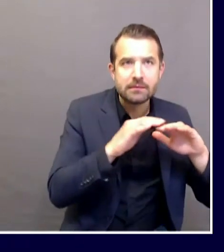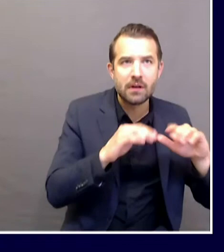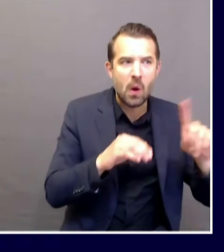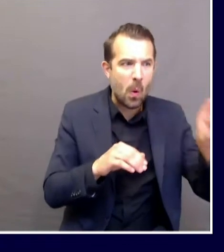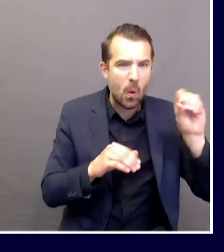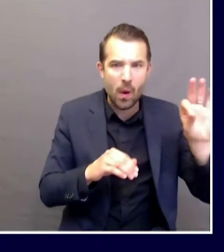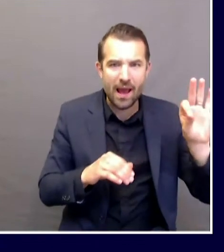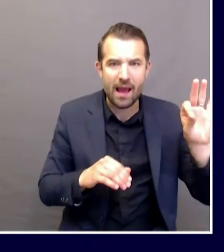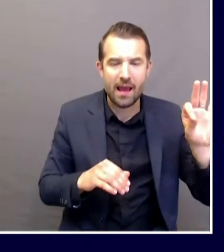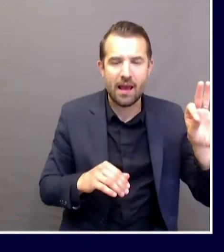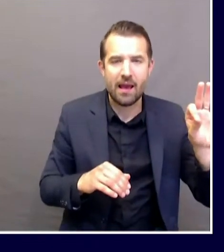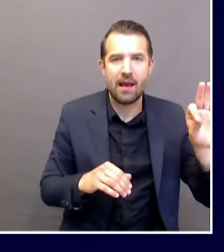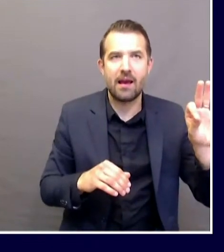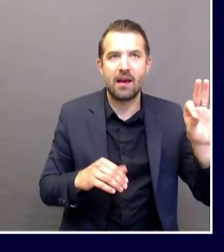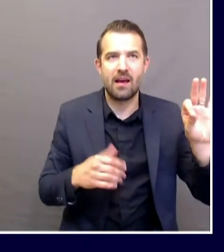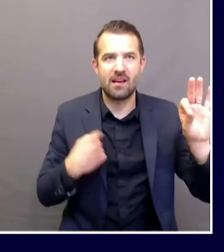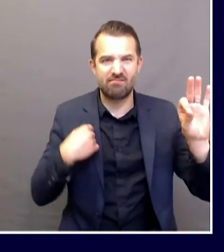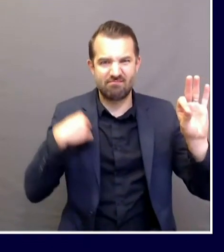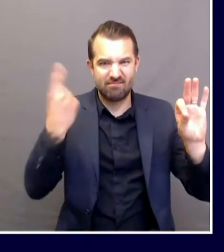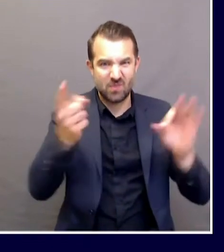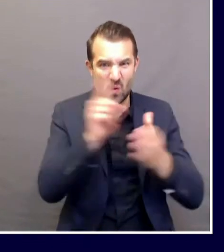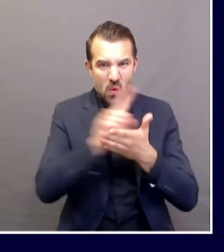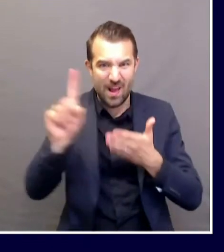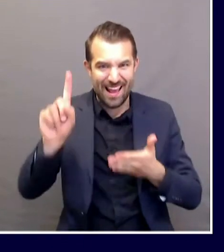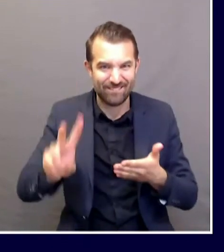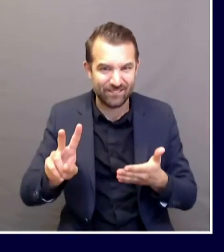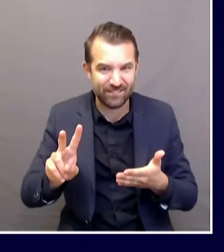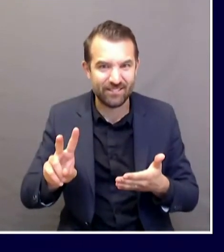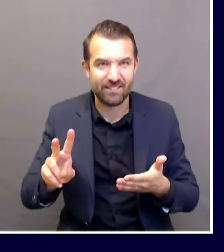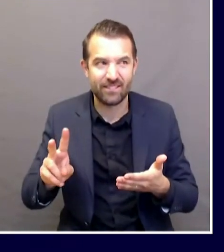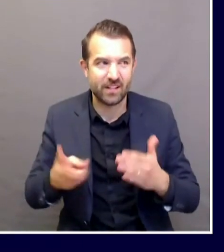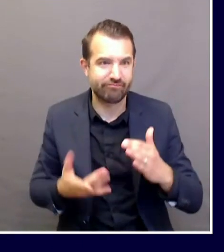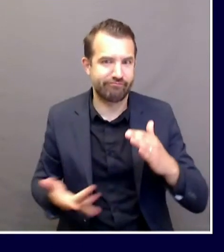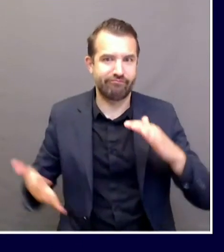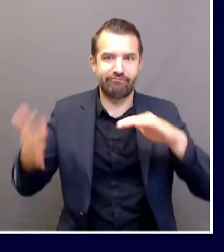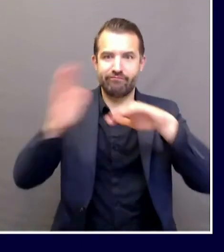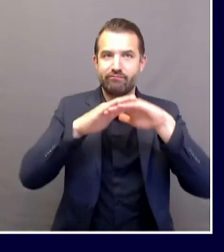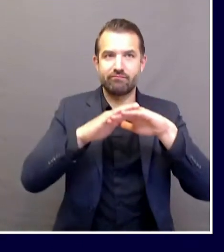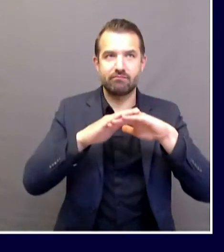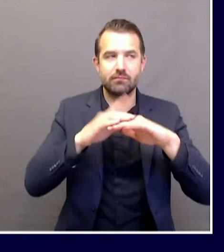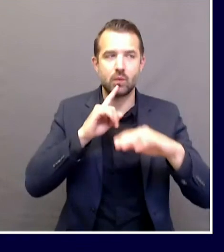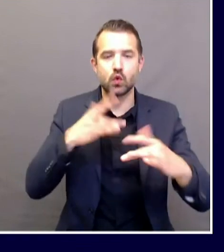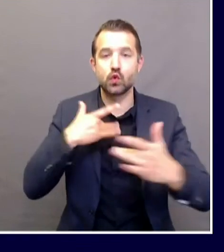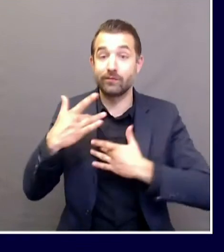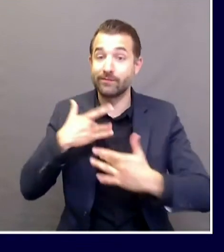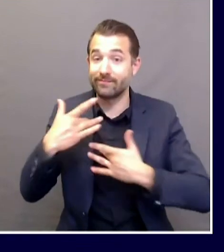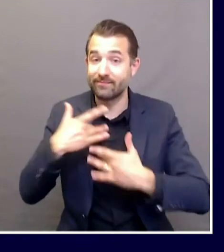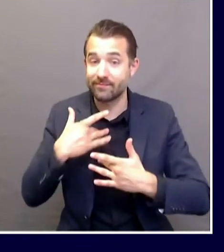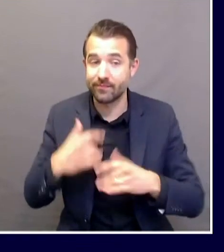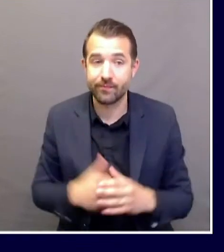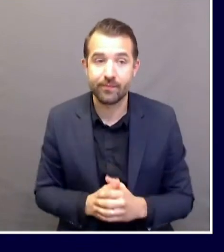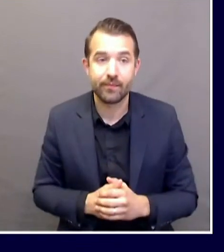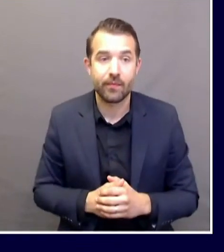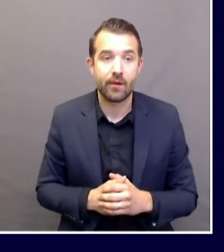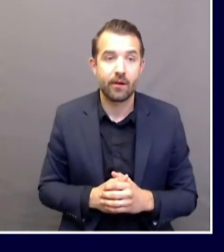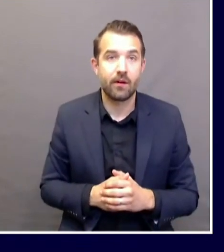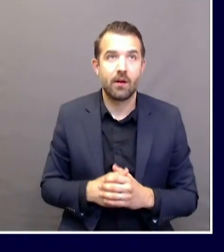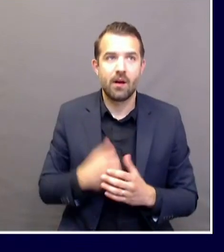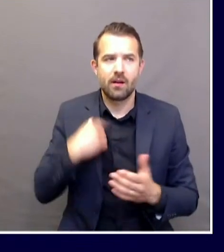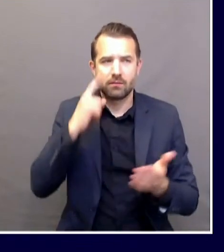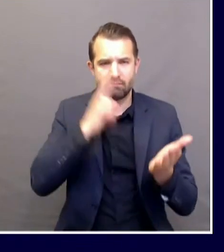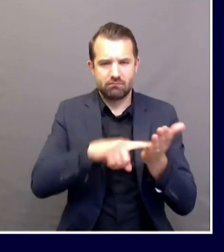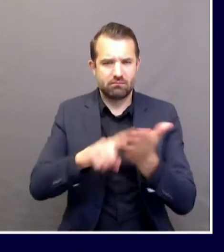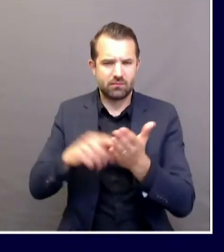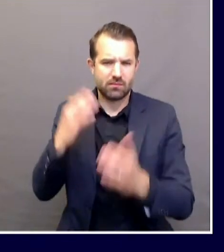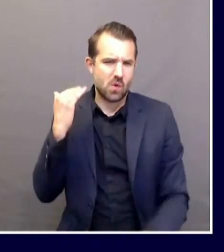gone up. That's of concern. We have looked into what's going on. Is it concentrated or is it dispersed? There is a